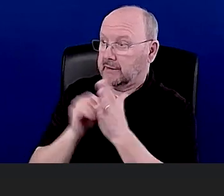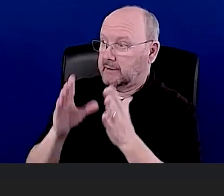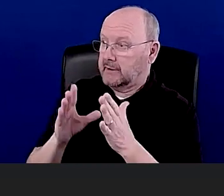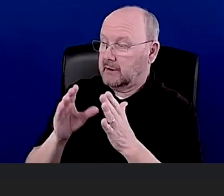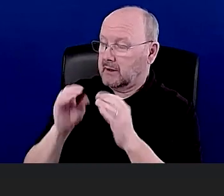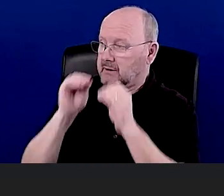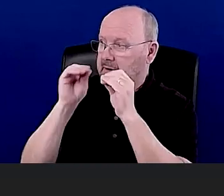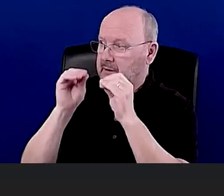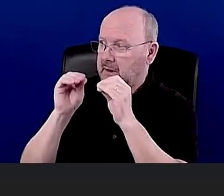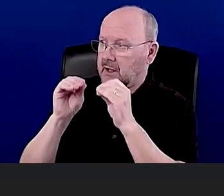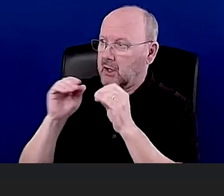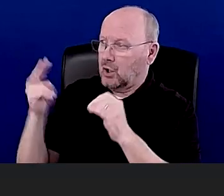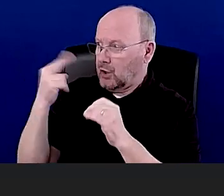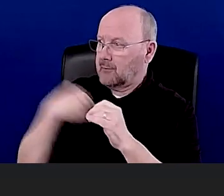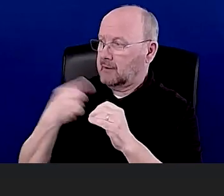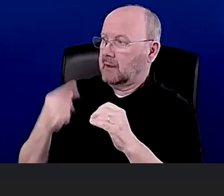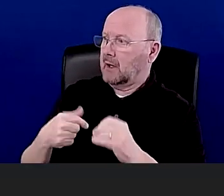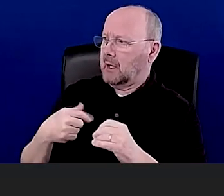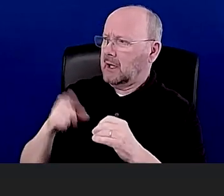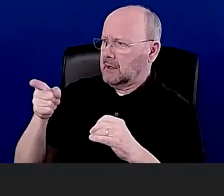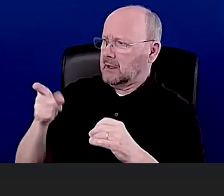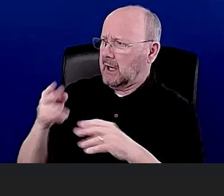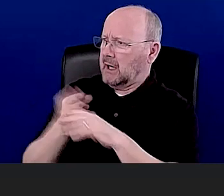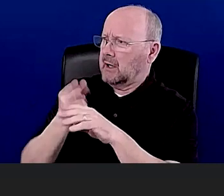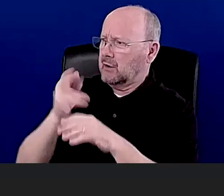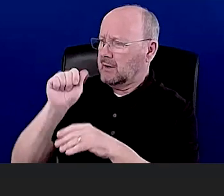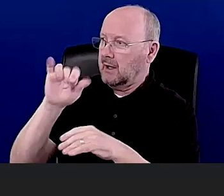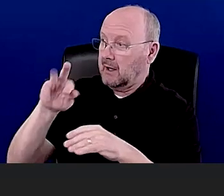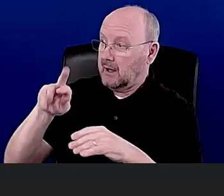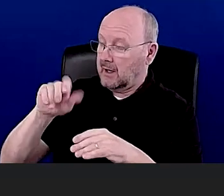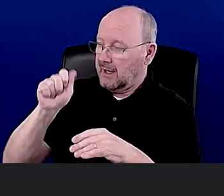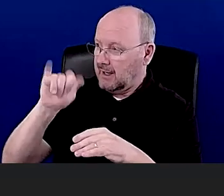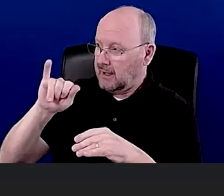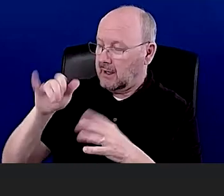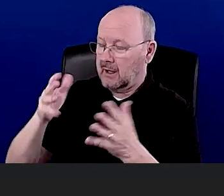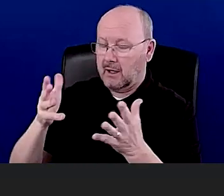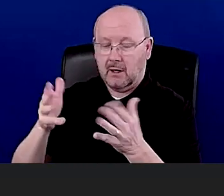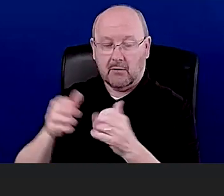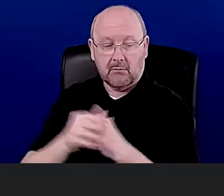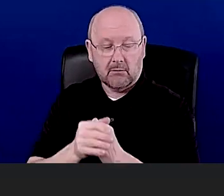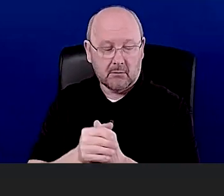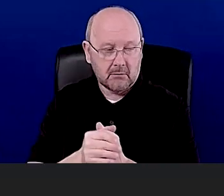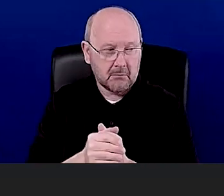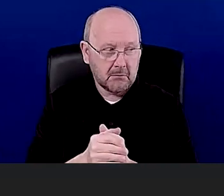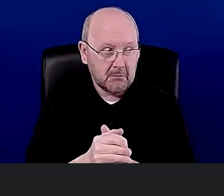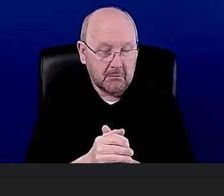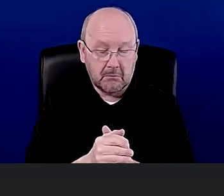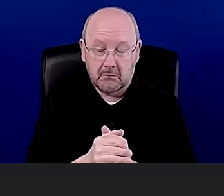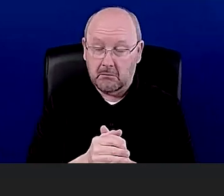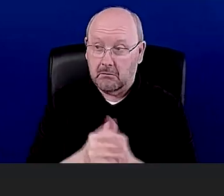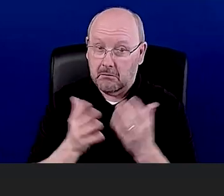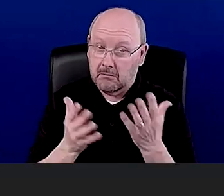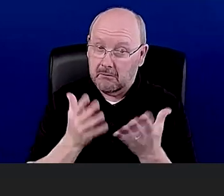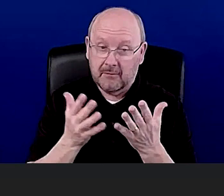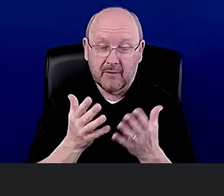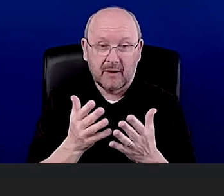why can't I just, you know what I mean? So I think creating a discussion where students recognize the subtleties